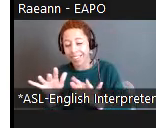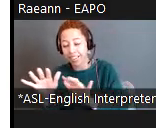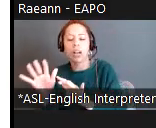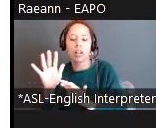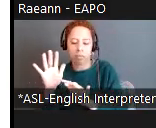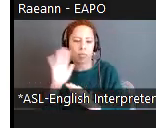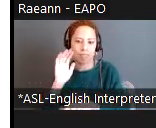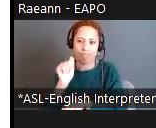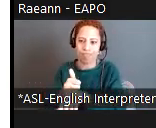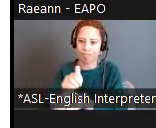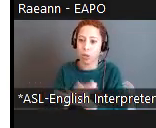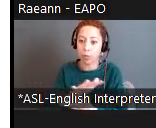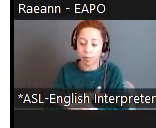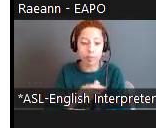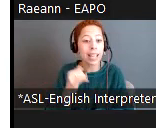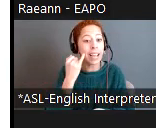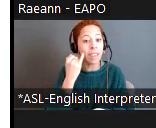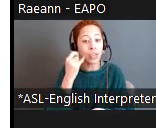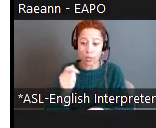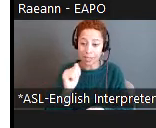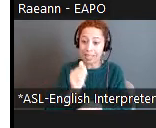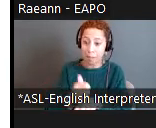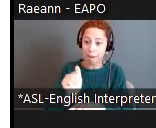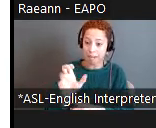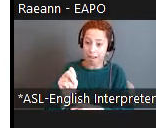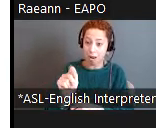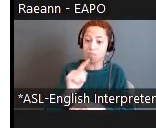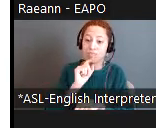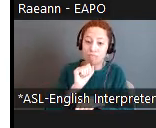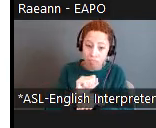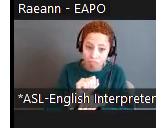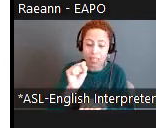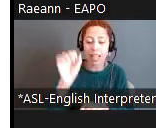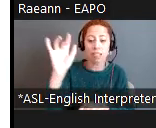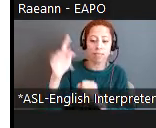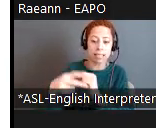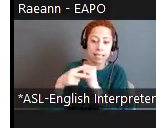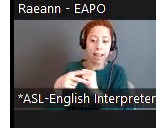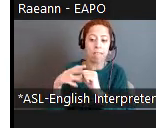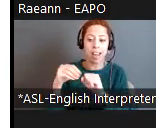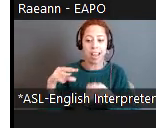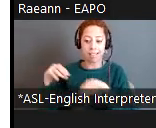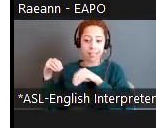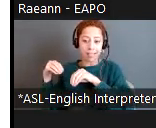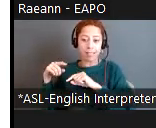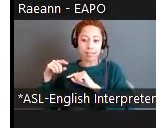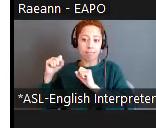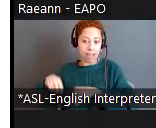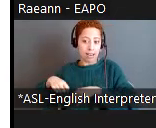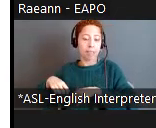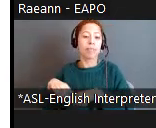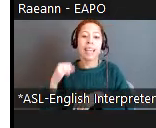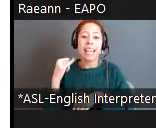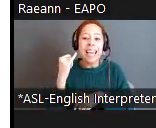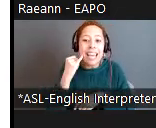that if you do make an account, you can always save and exit in the top right. But if you are perhaps making this